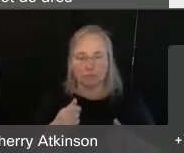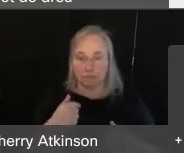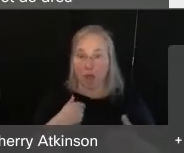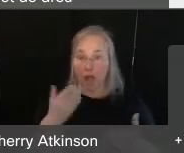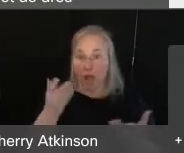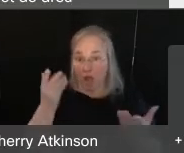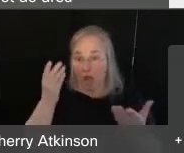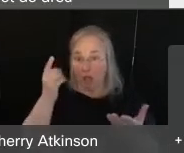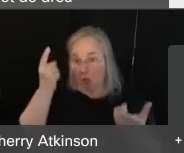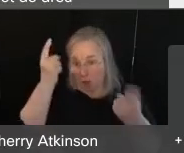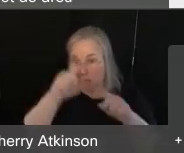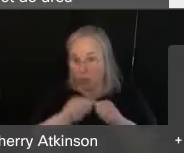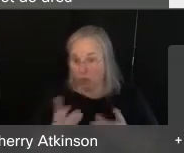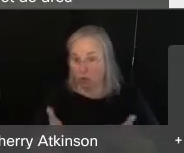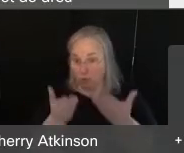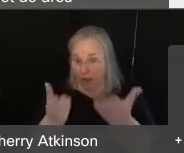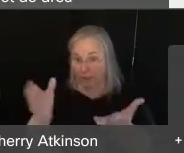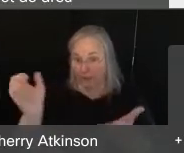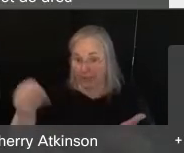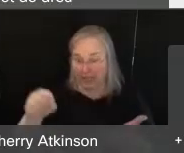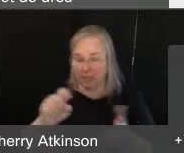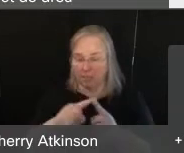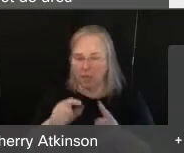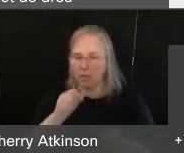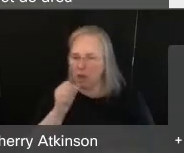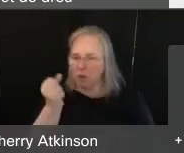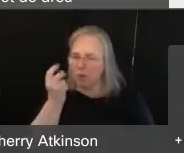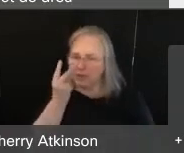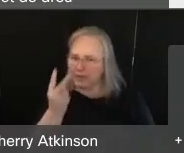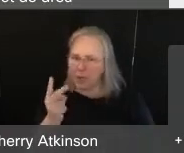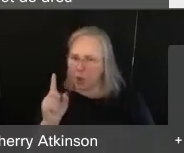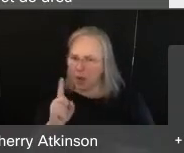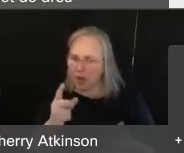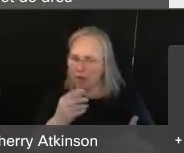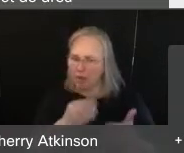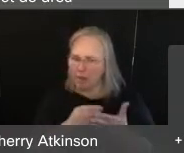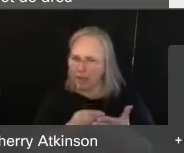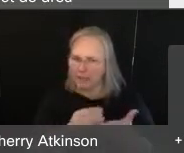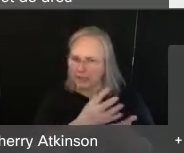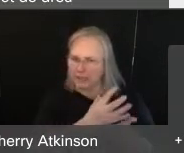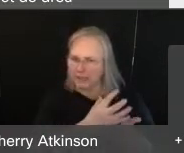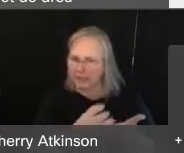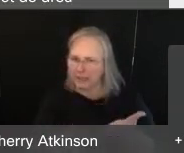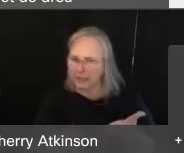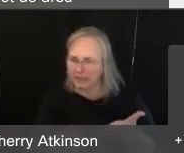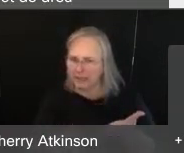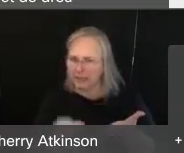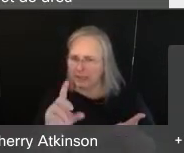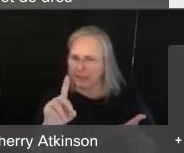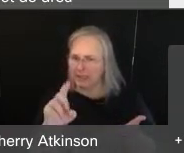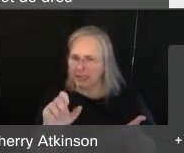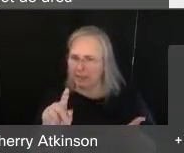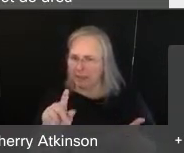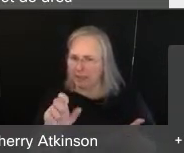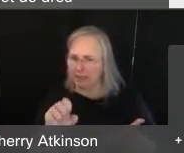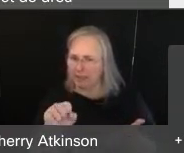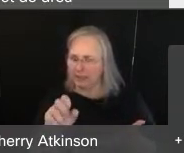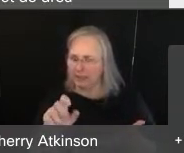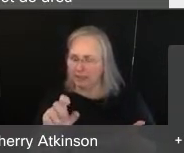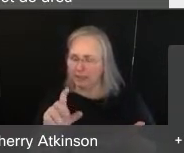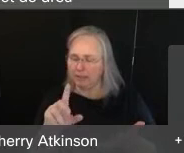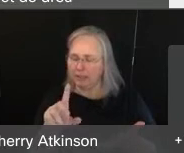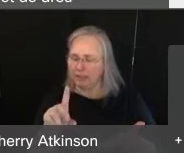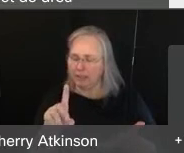recommendation, but I don't see where it's being depleted. If you look at the it's been depleted FY21 in